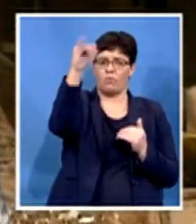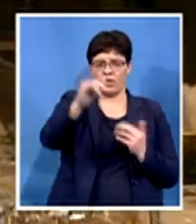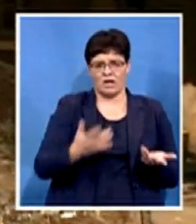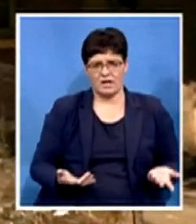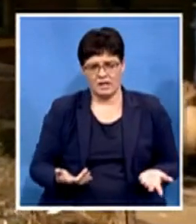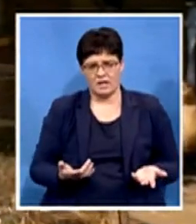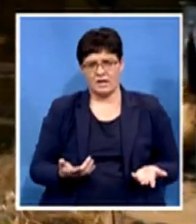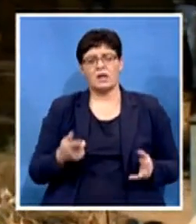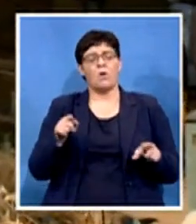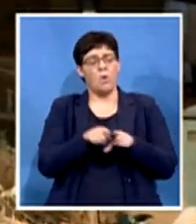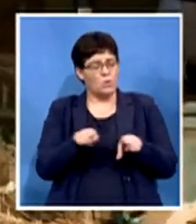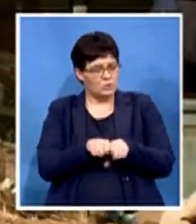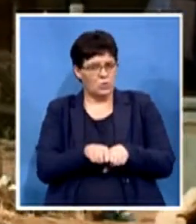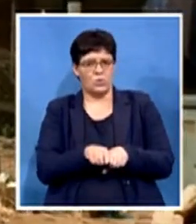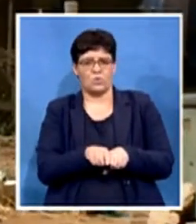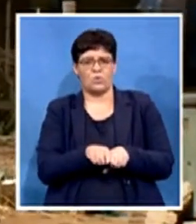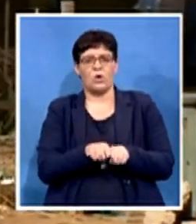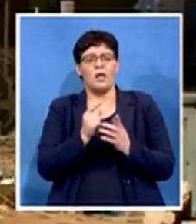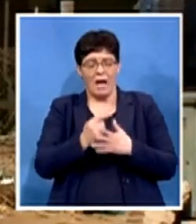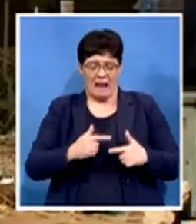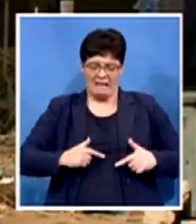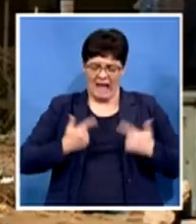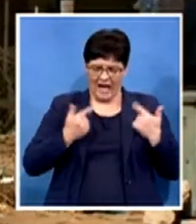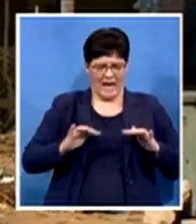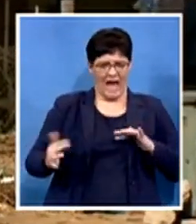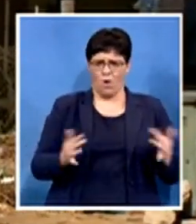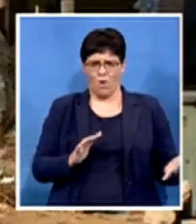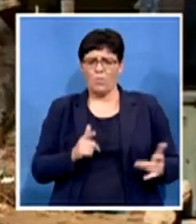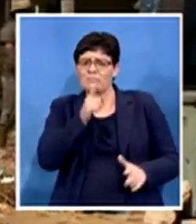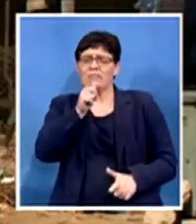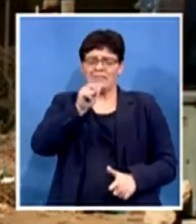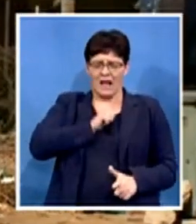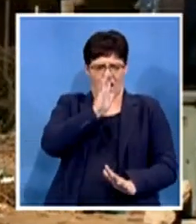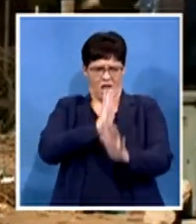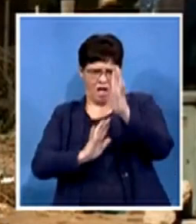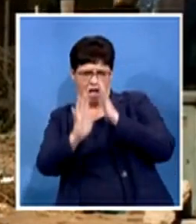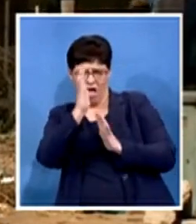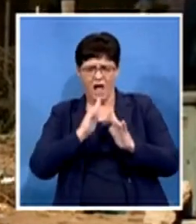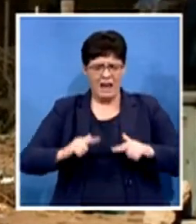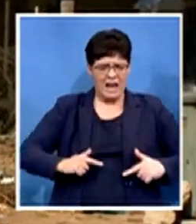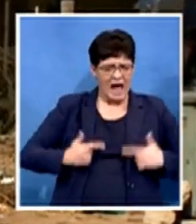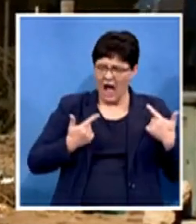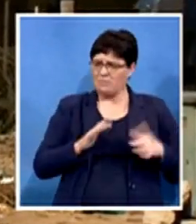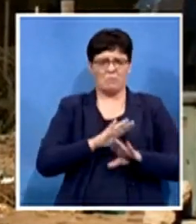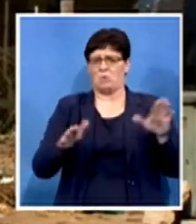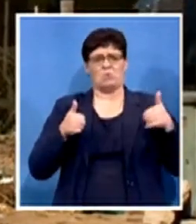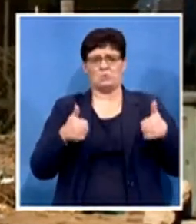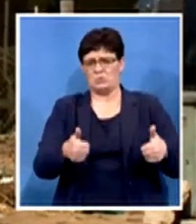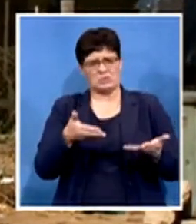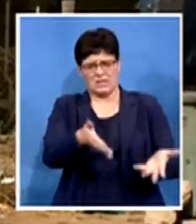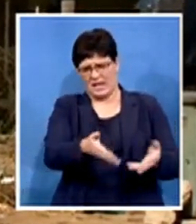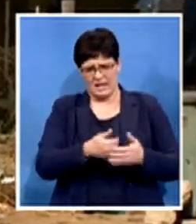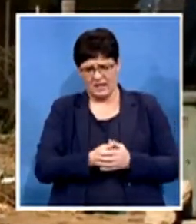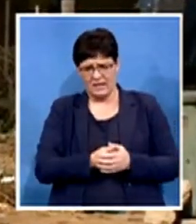living conditions, as they've been telling us that their living conditions are not good at all. They are getting sick. But here with